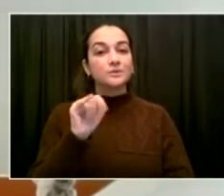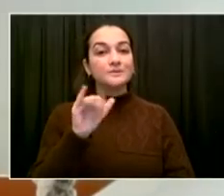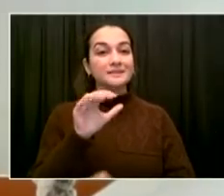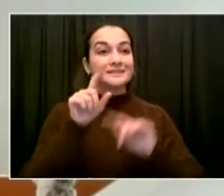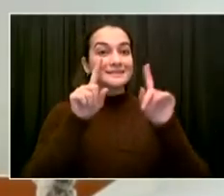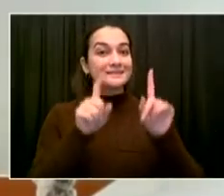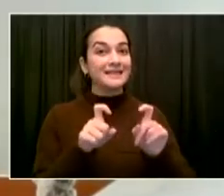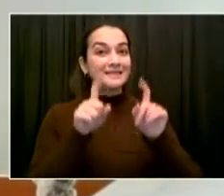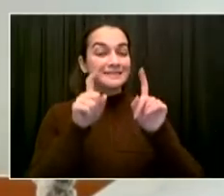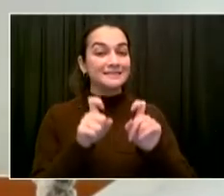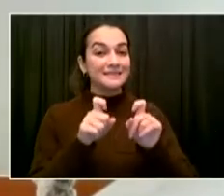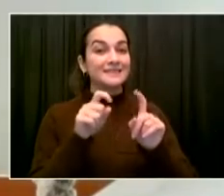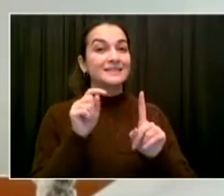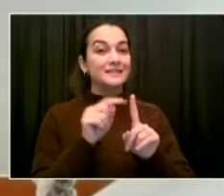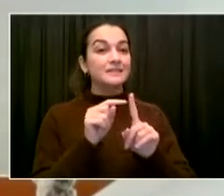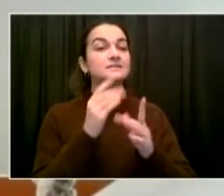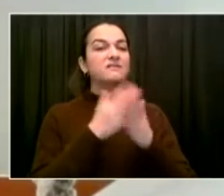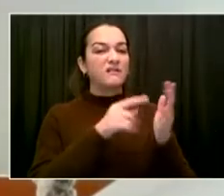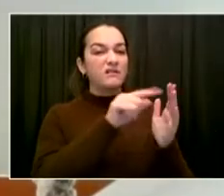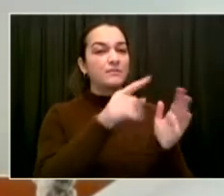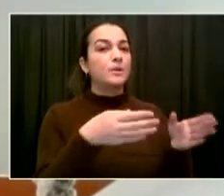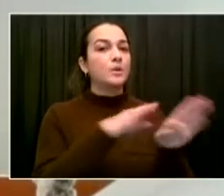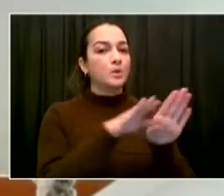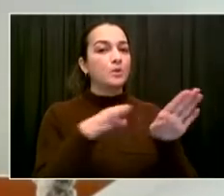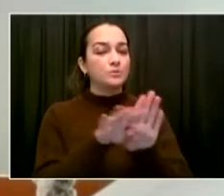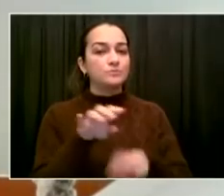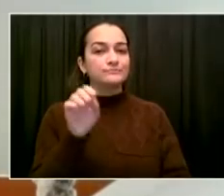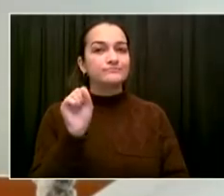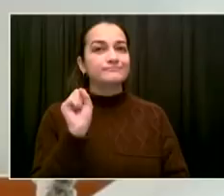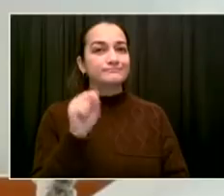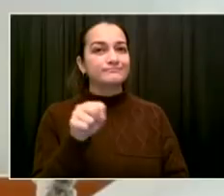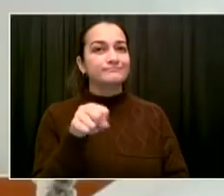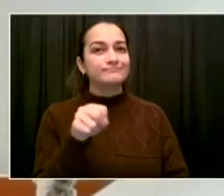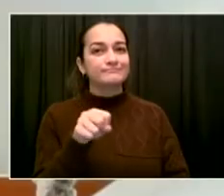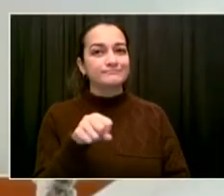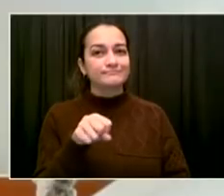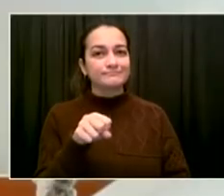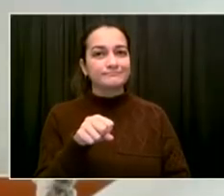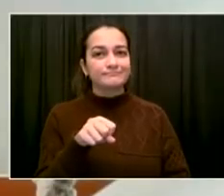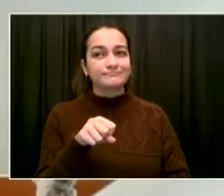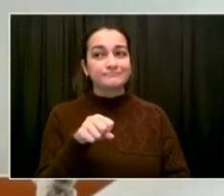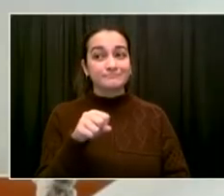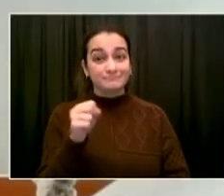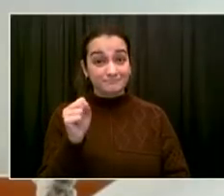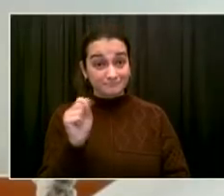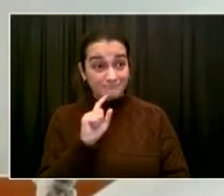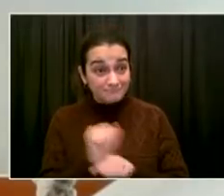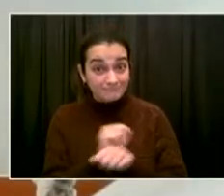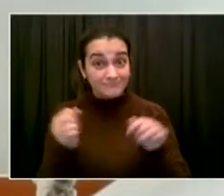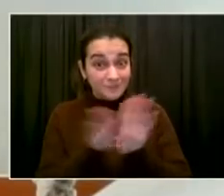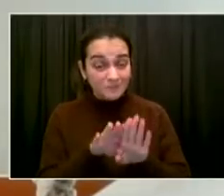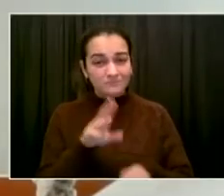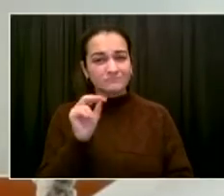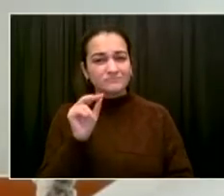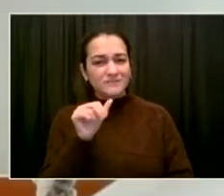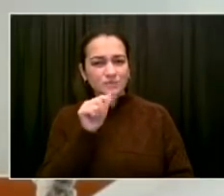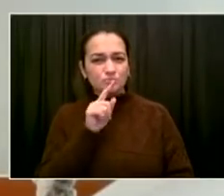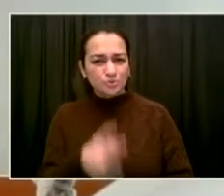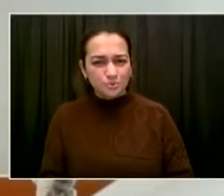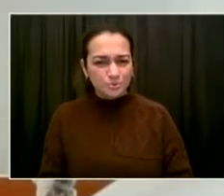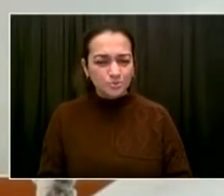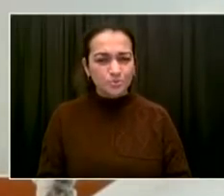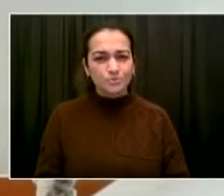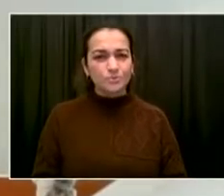City in those areas, I have to say I don't think that's true. What we've done in some situations like Brooklyn Army Terminal